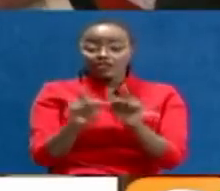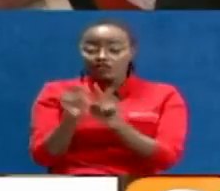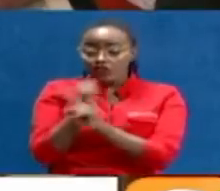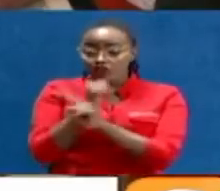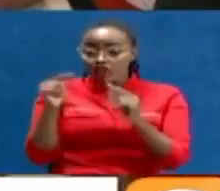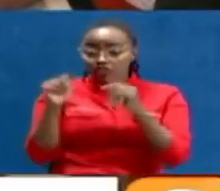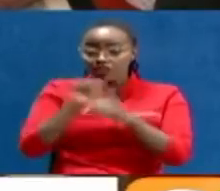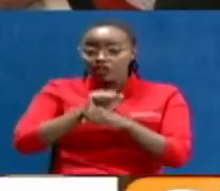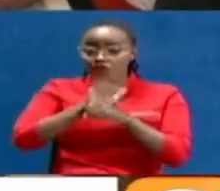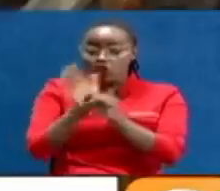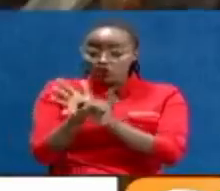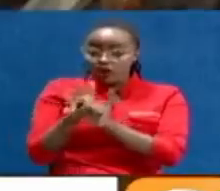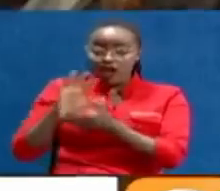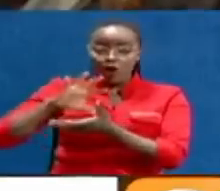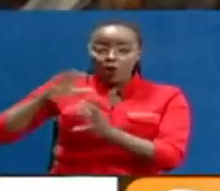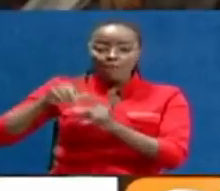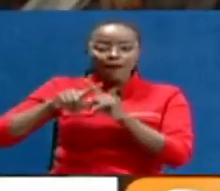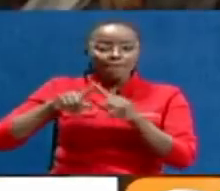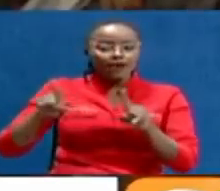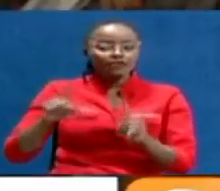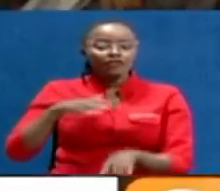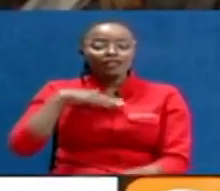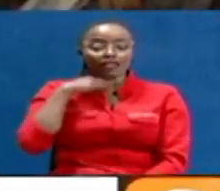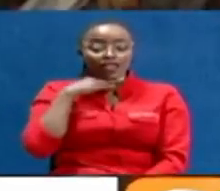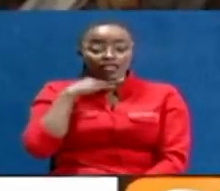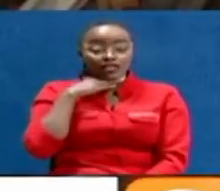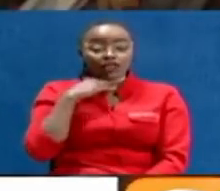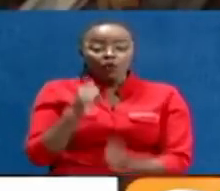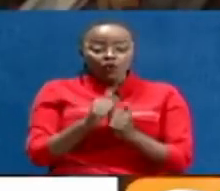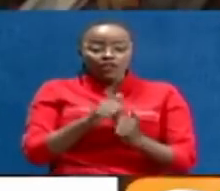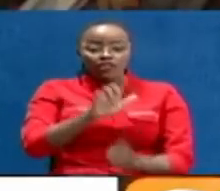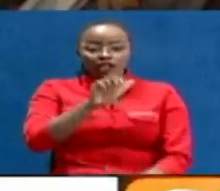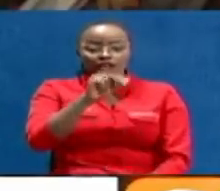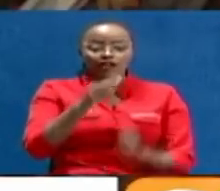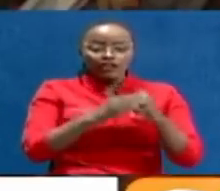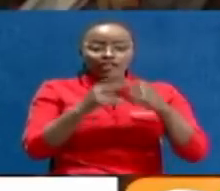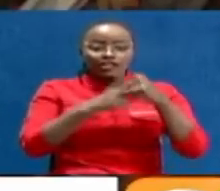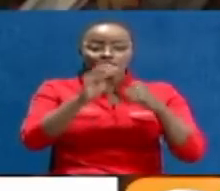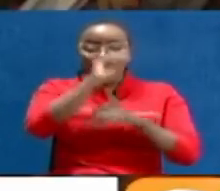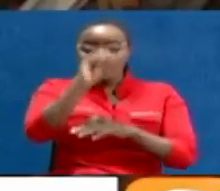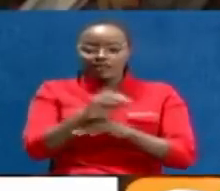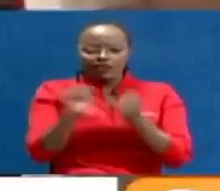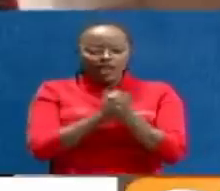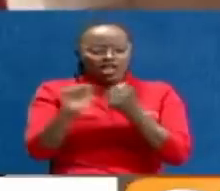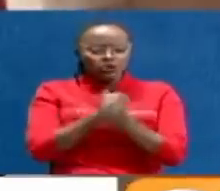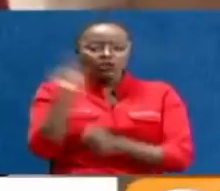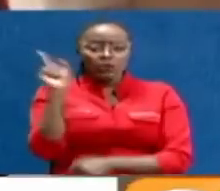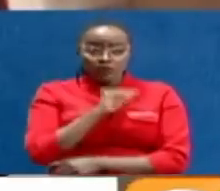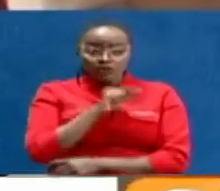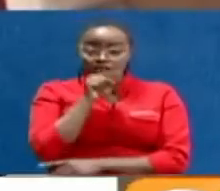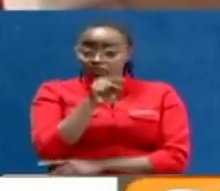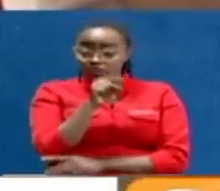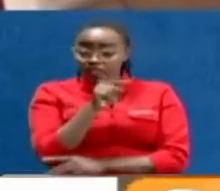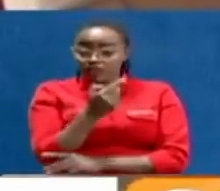battled COVID-19 complications, but lost the battle with his lungs 97% damaged. With this, it